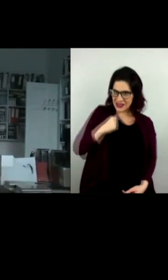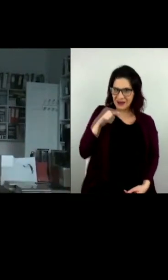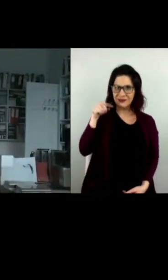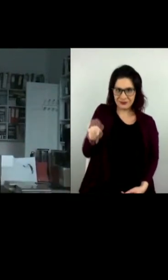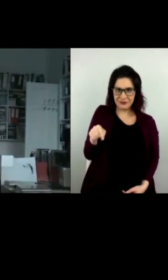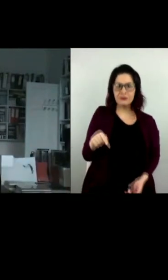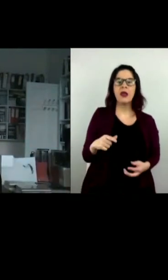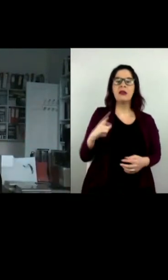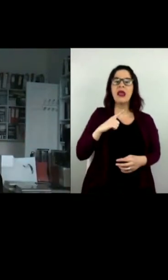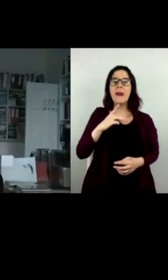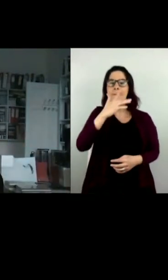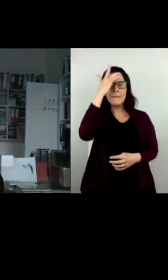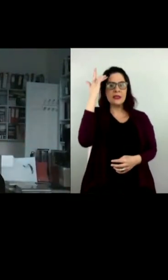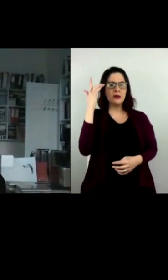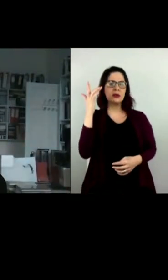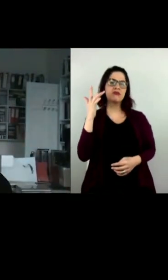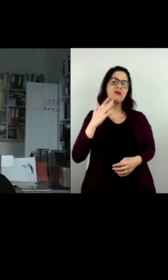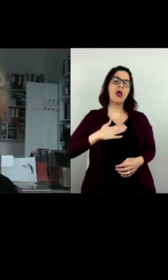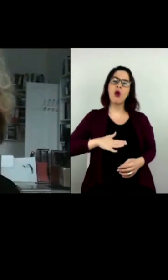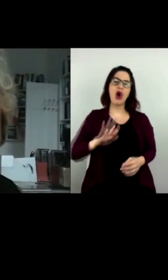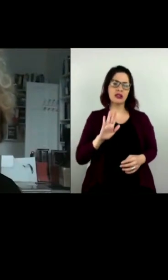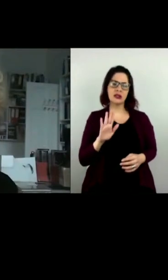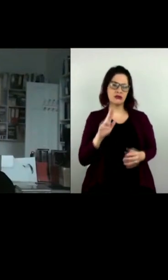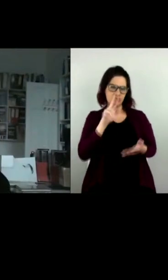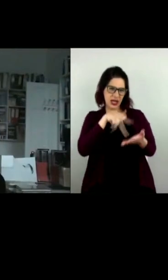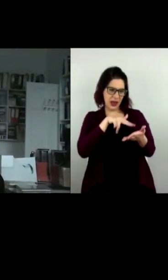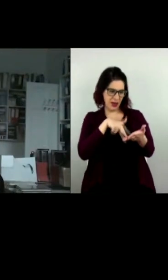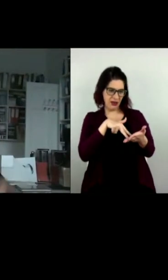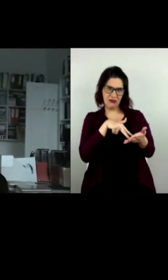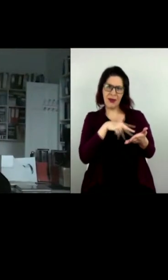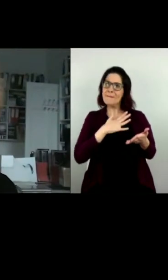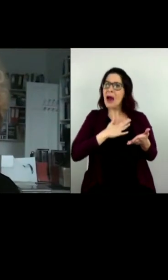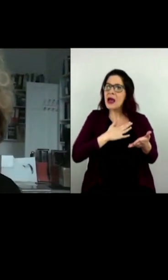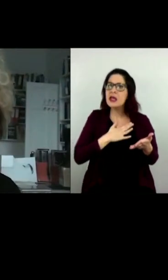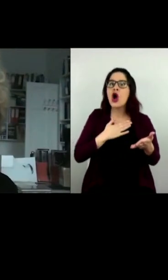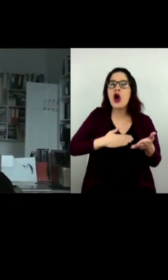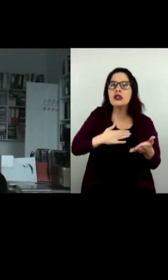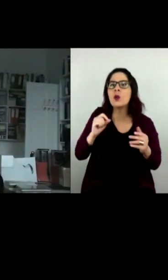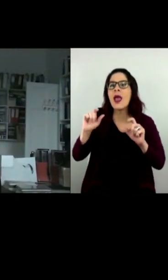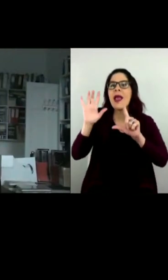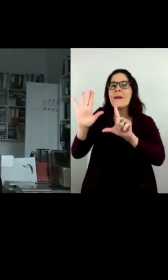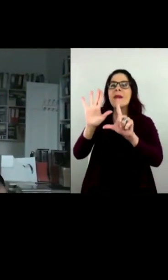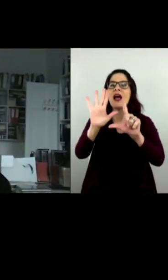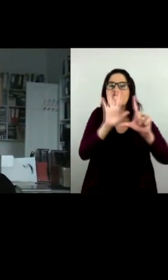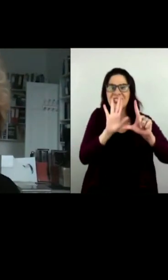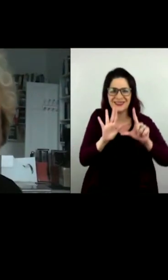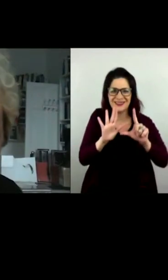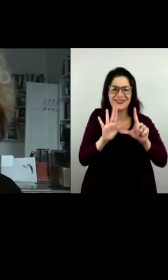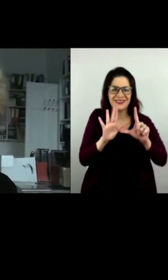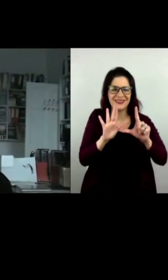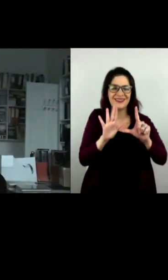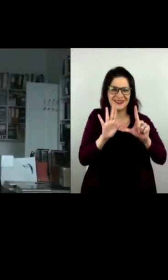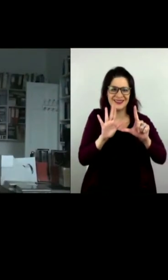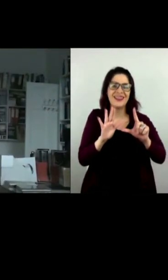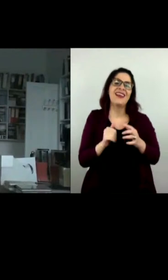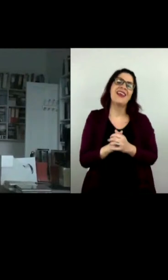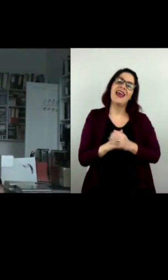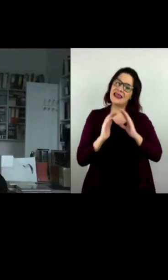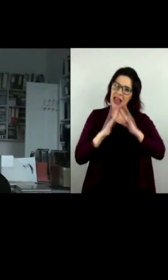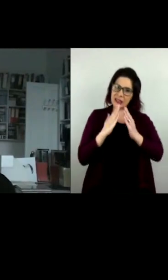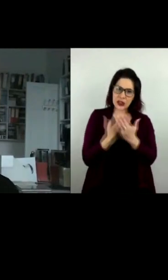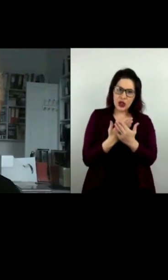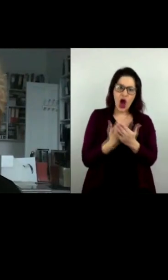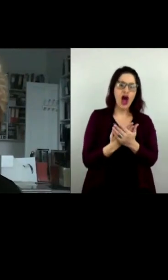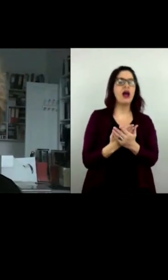who do not like reading, but who are good at imagery. And our football teams and our colleges and